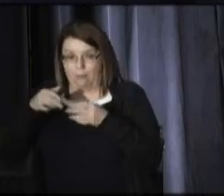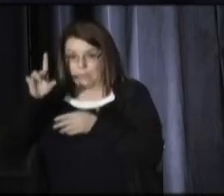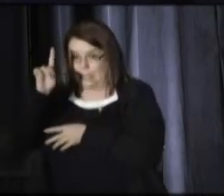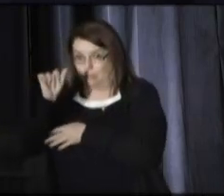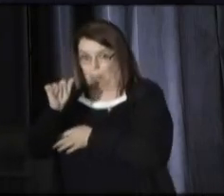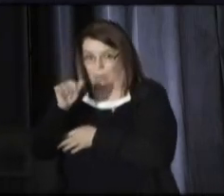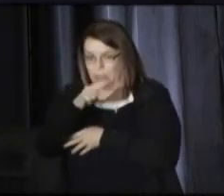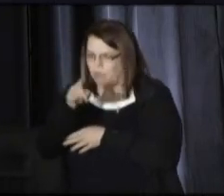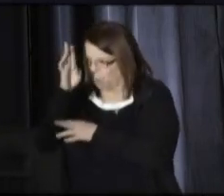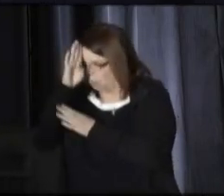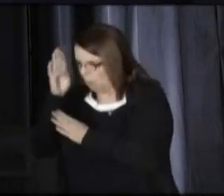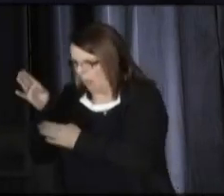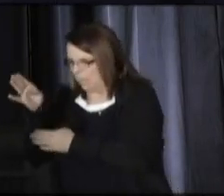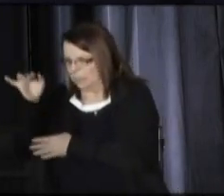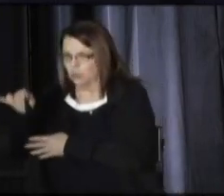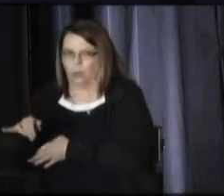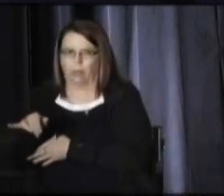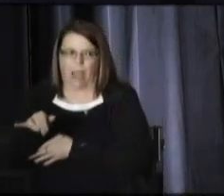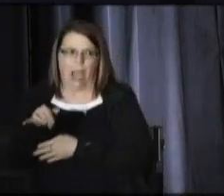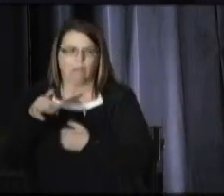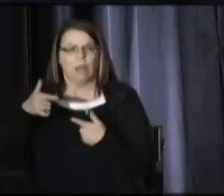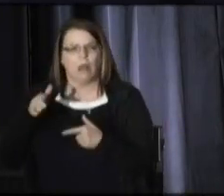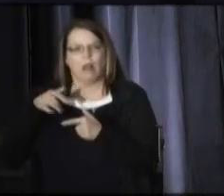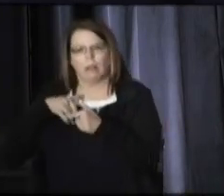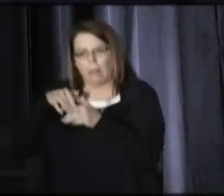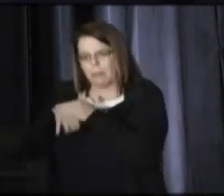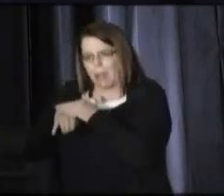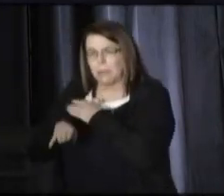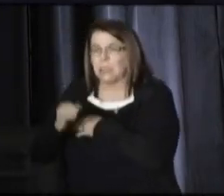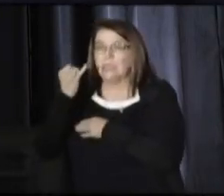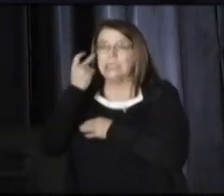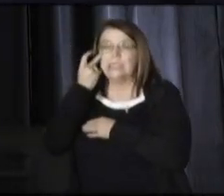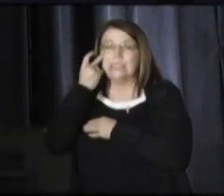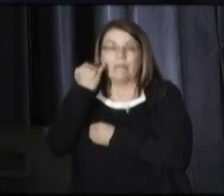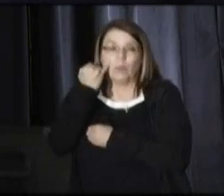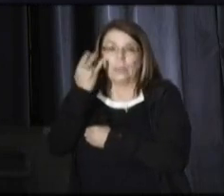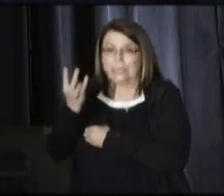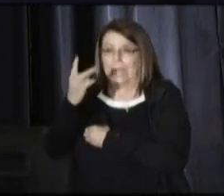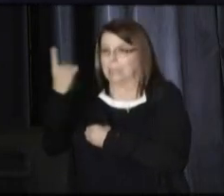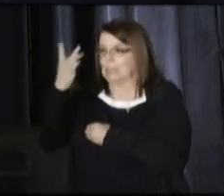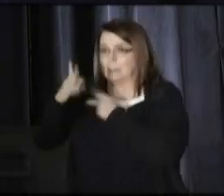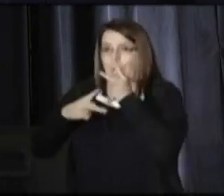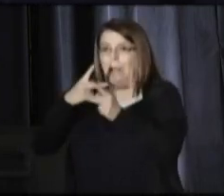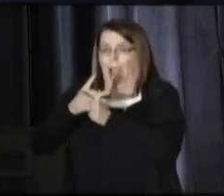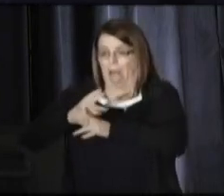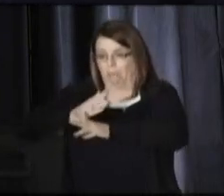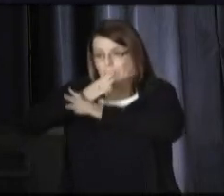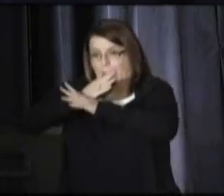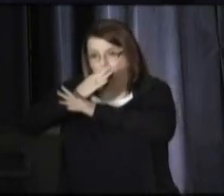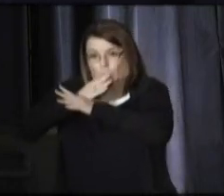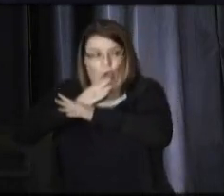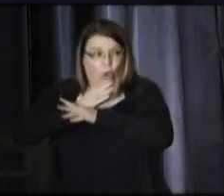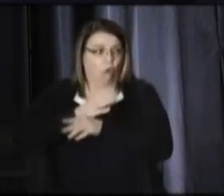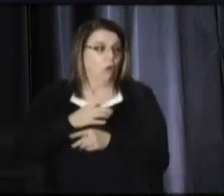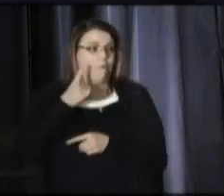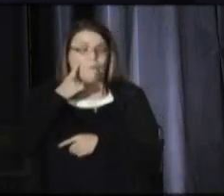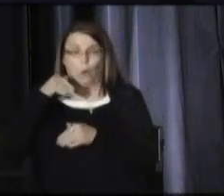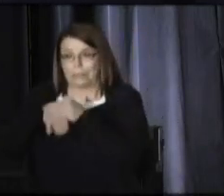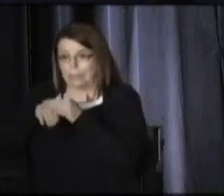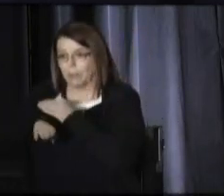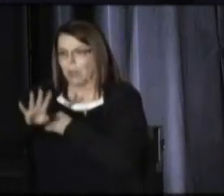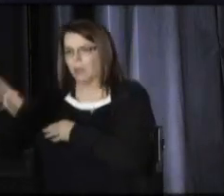And please give our authors about 15 minutes after the presentation to get to the book signing table before you approach them to have your book